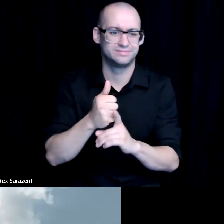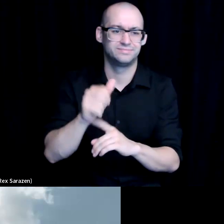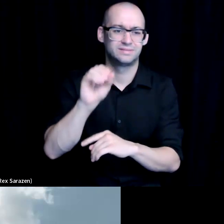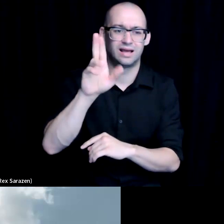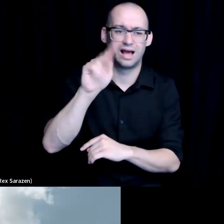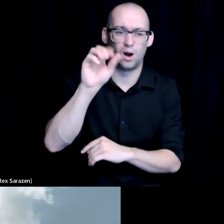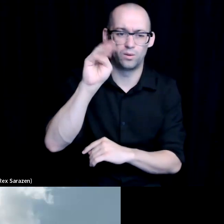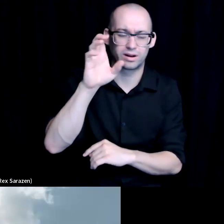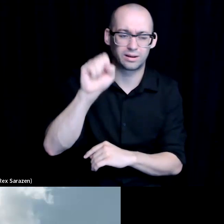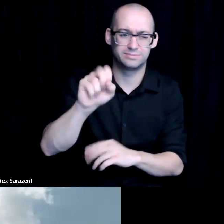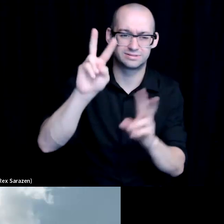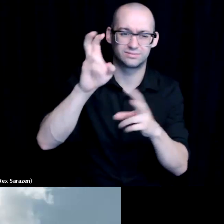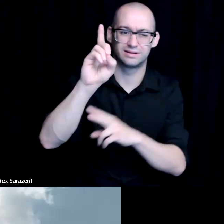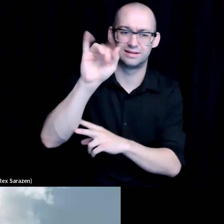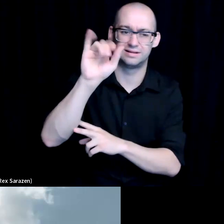then what